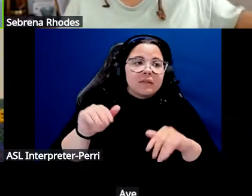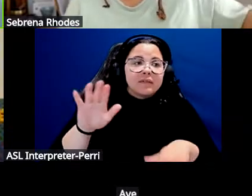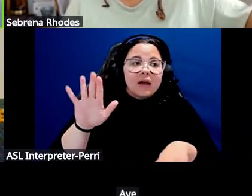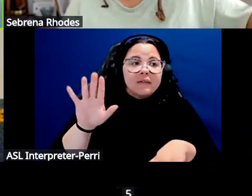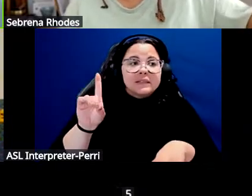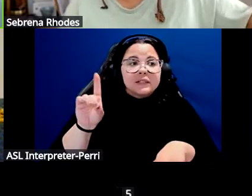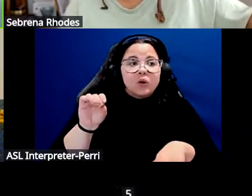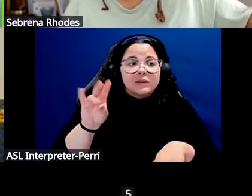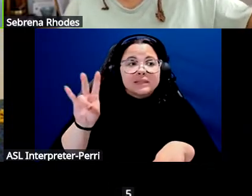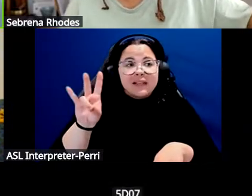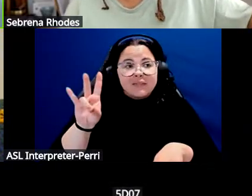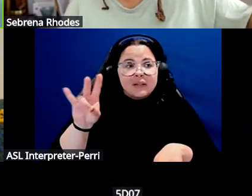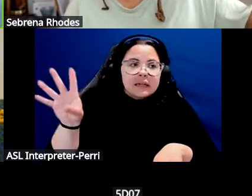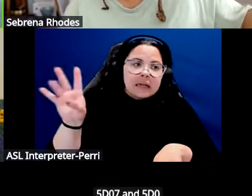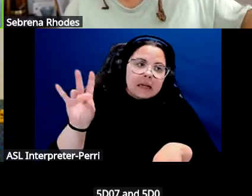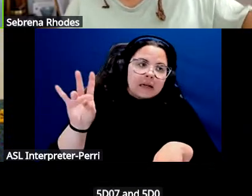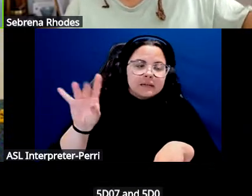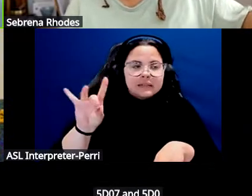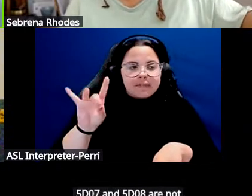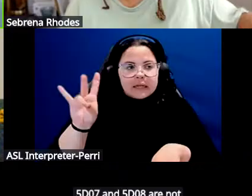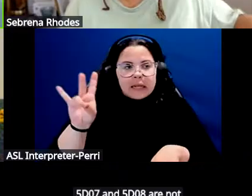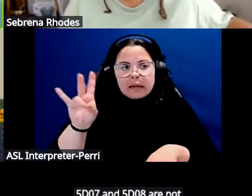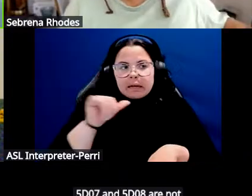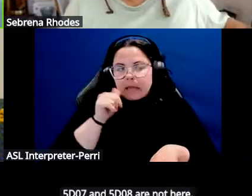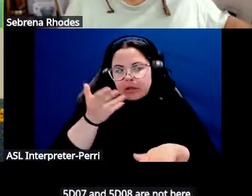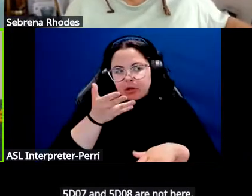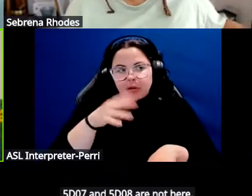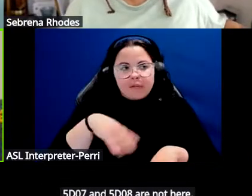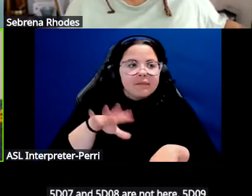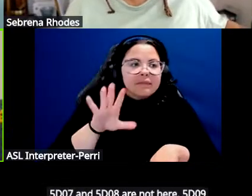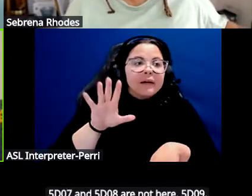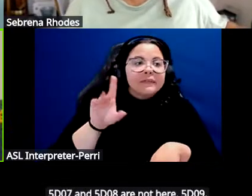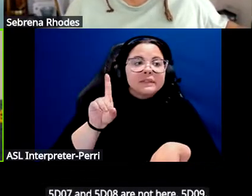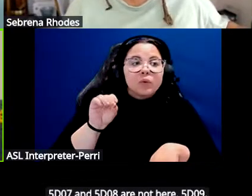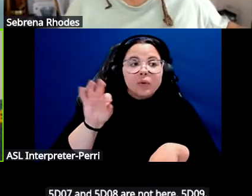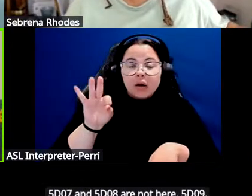5D07, and 5D08 are not here. 5D09.